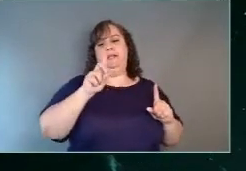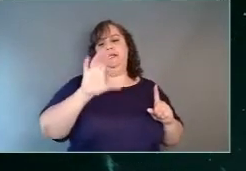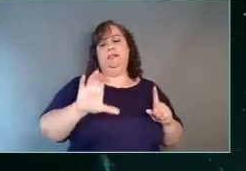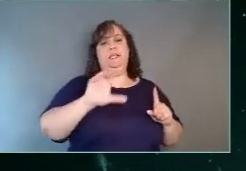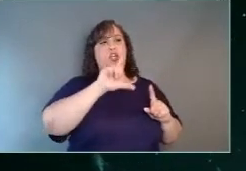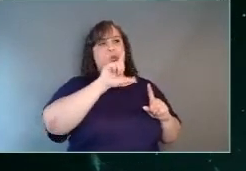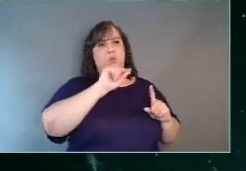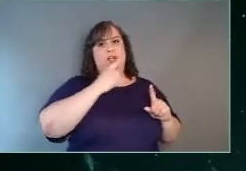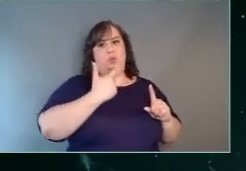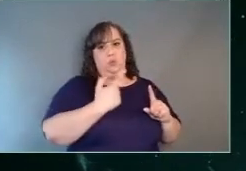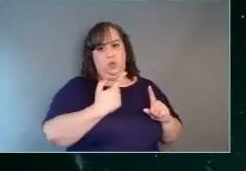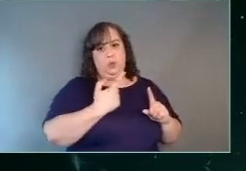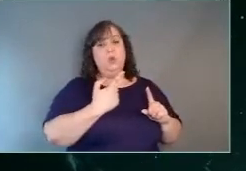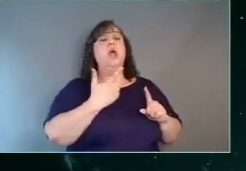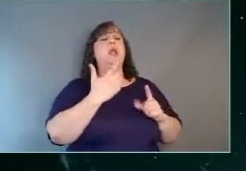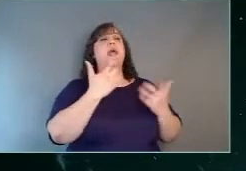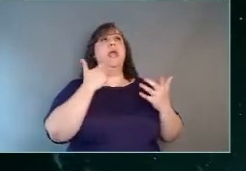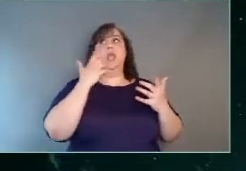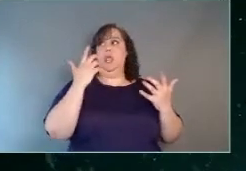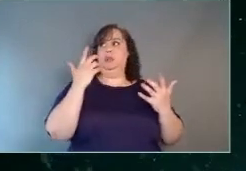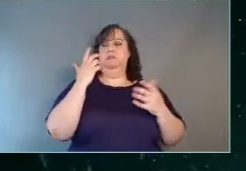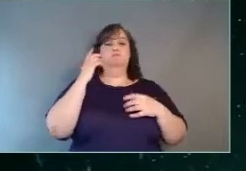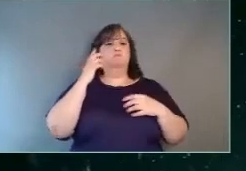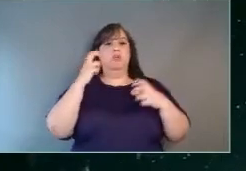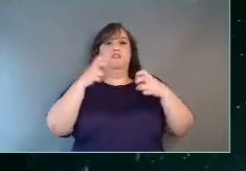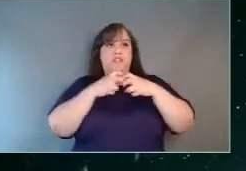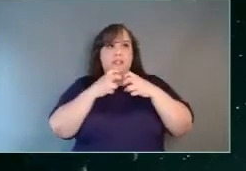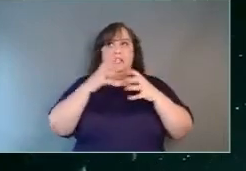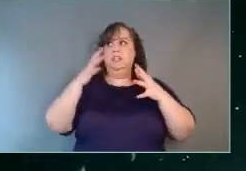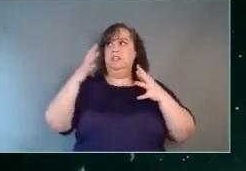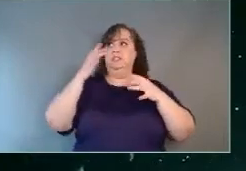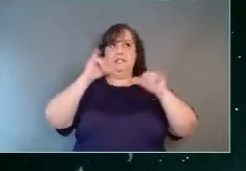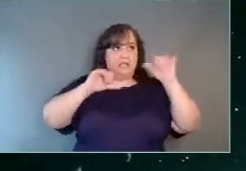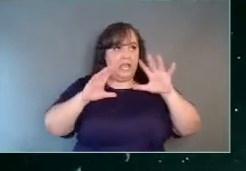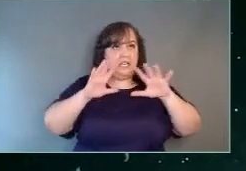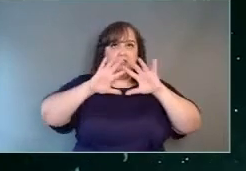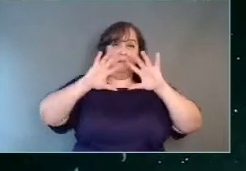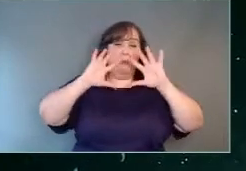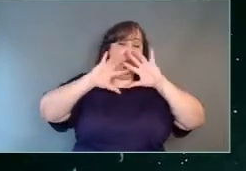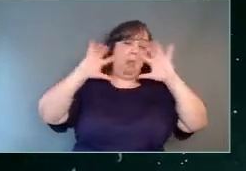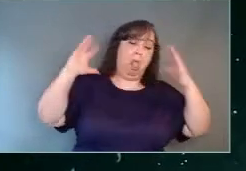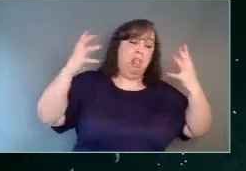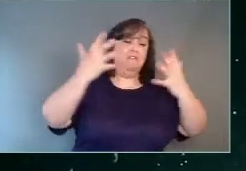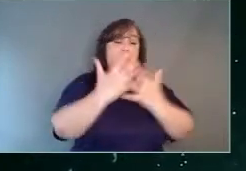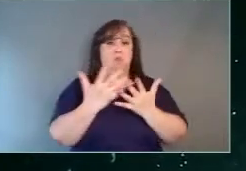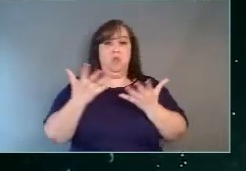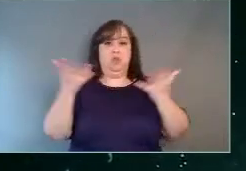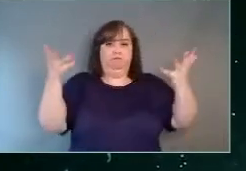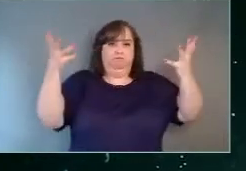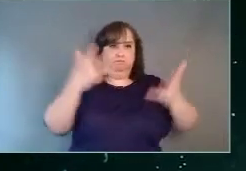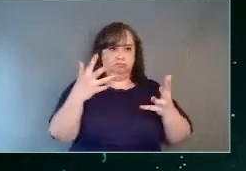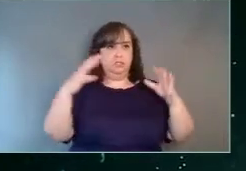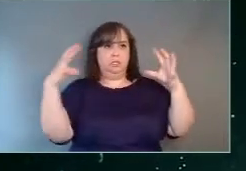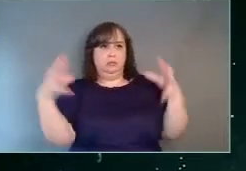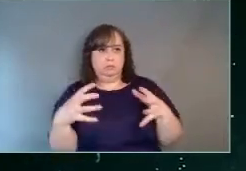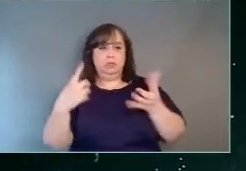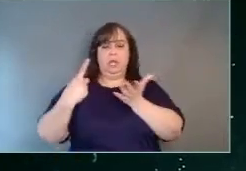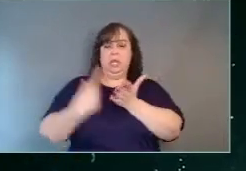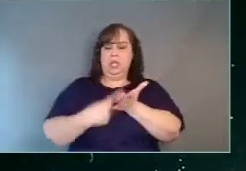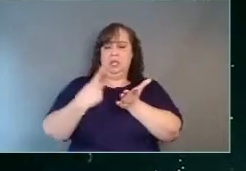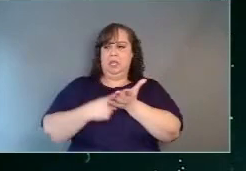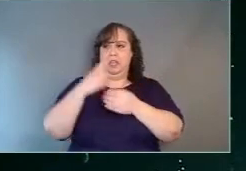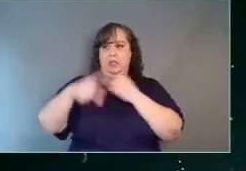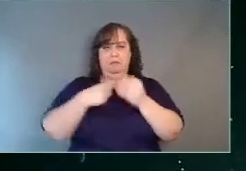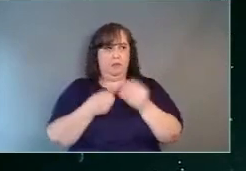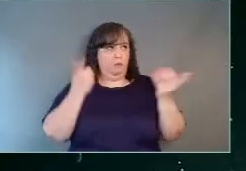to practice and exercise what we would do in the event of such an asteroid threat. And you can actually tell it's a fake asteroid because